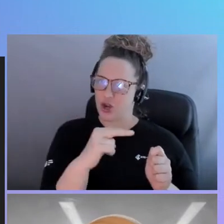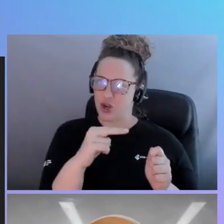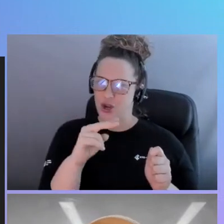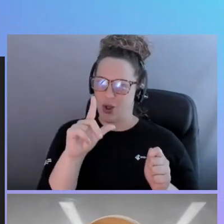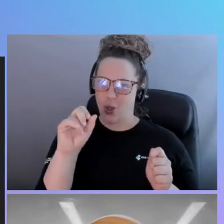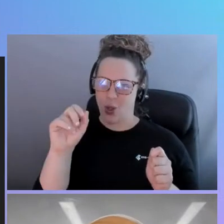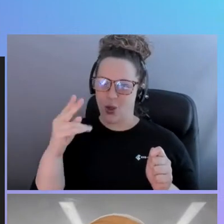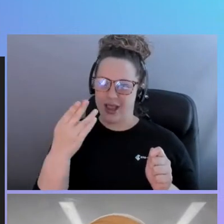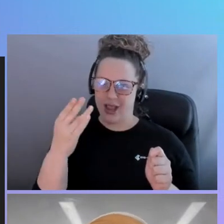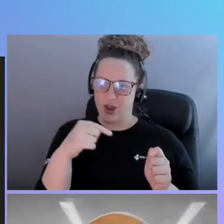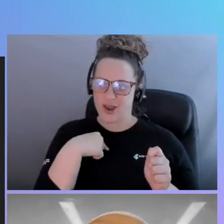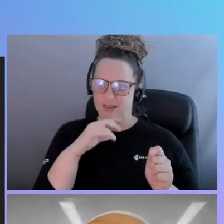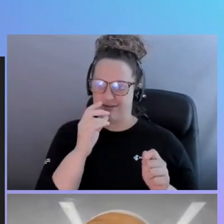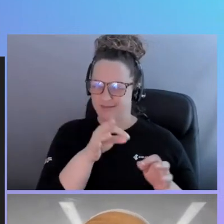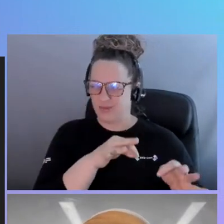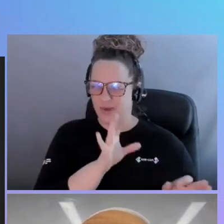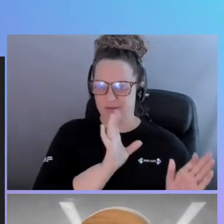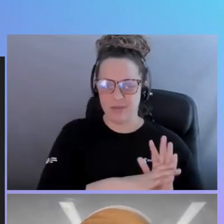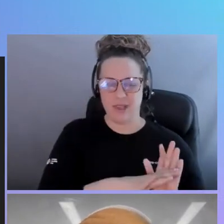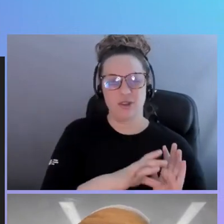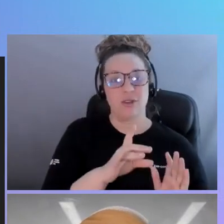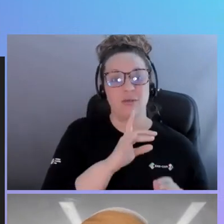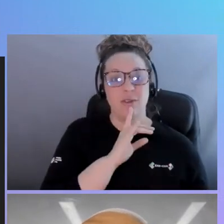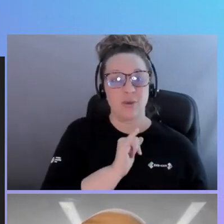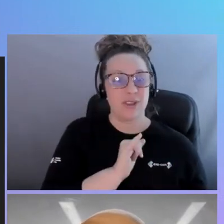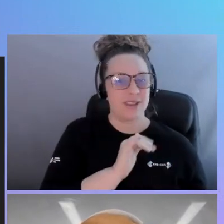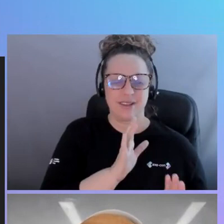But not really, because SwiftUI actually